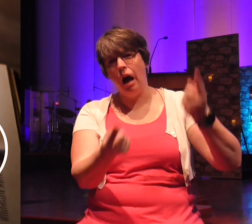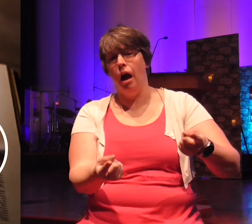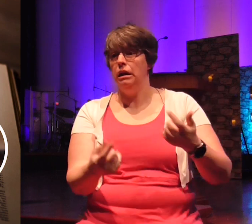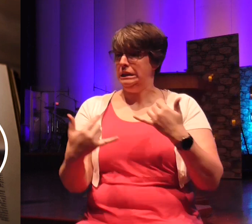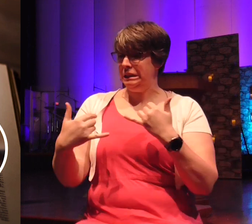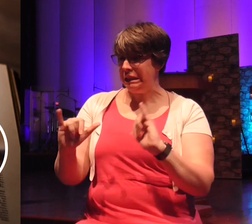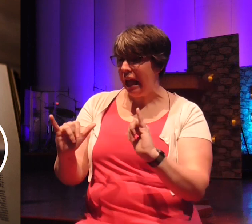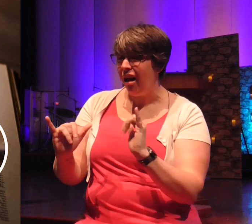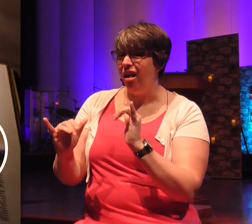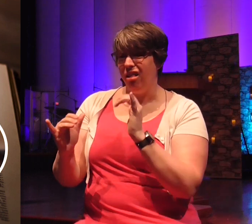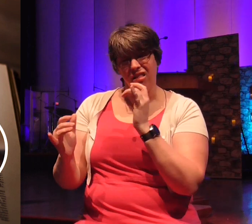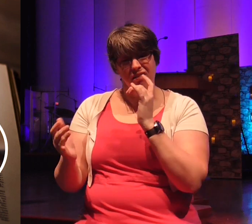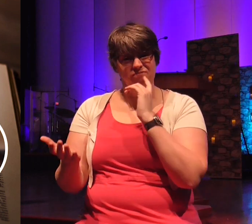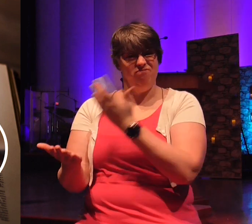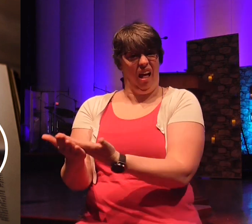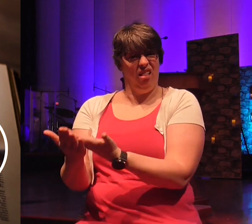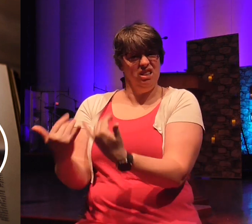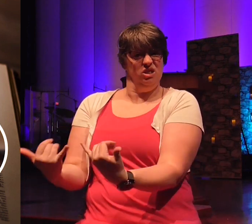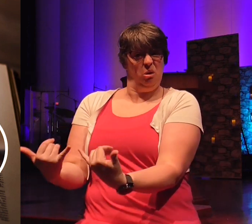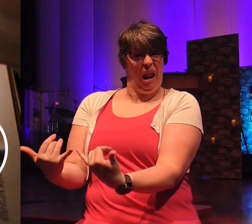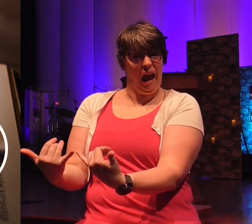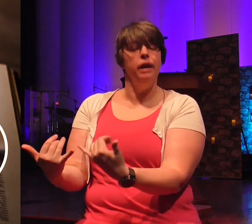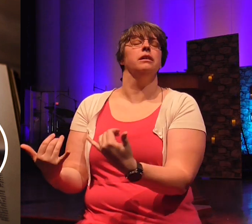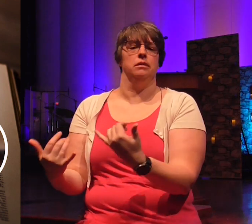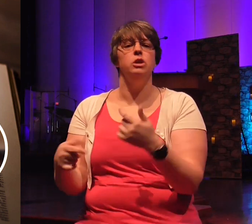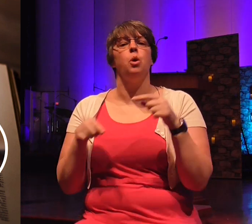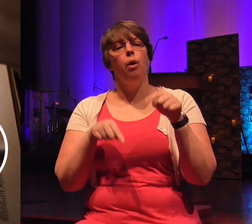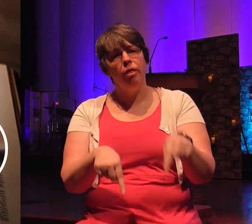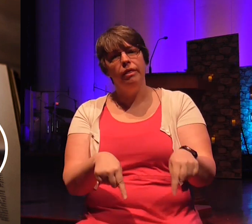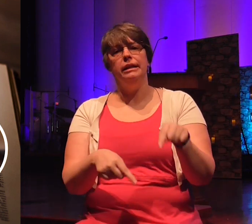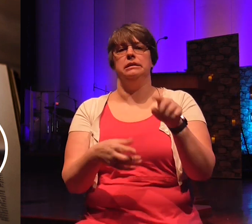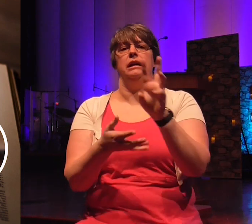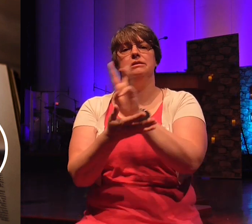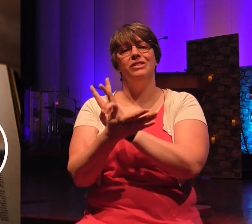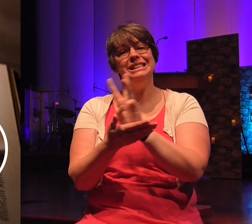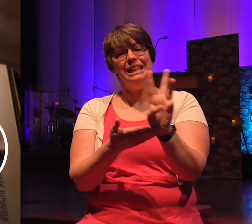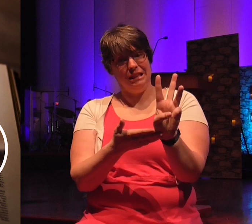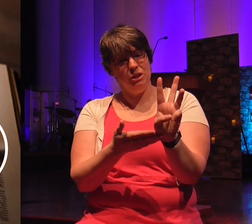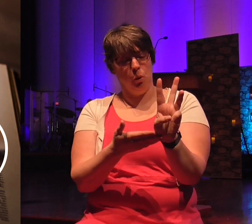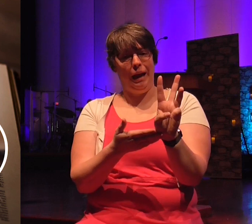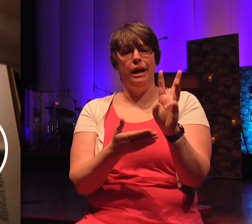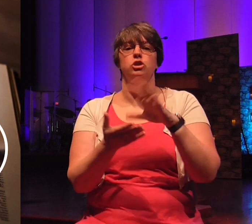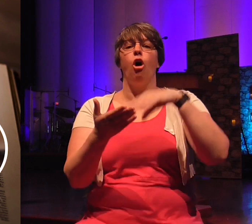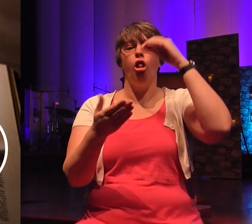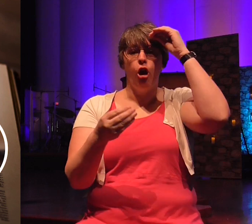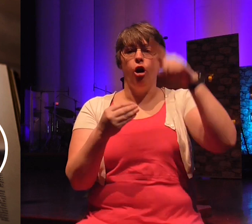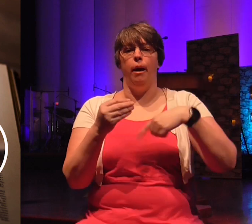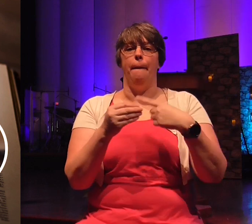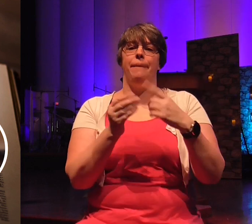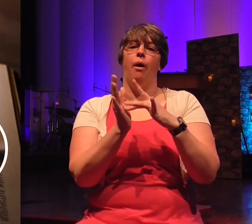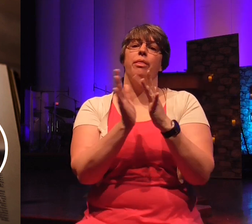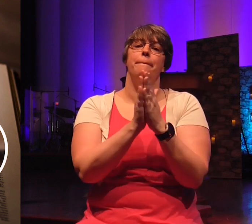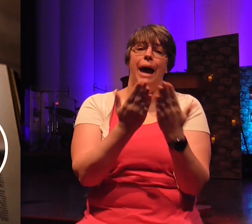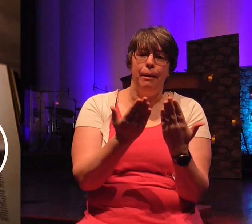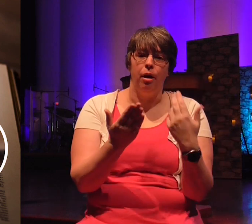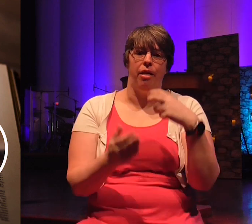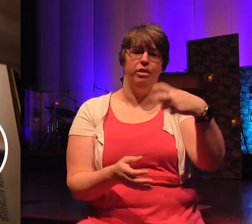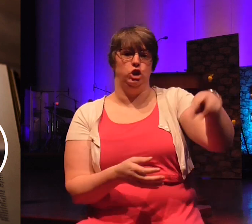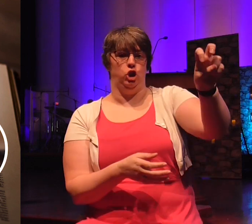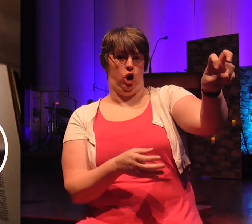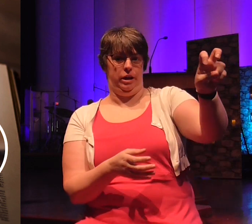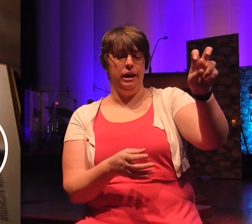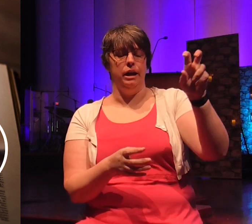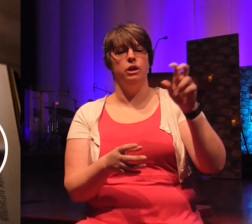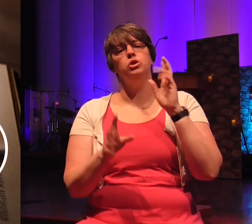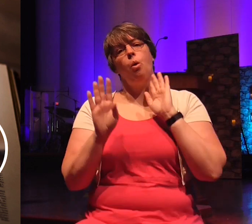this 6-week class, learn where the Bible came from and its journey from ancient times to today. Open your mind and heart to receive the